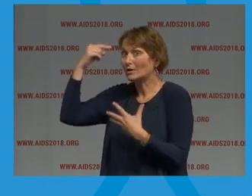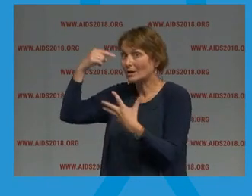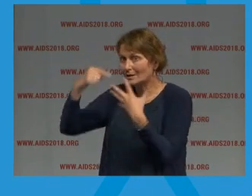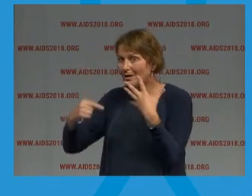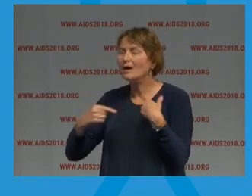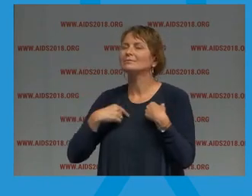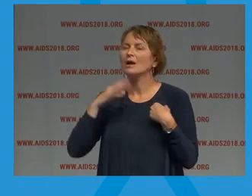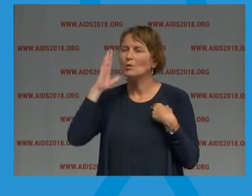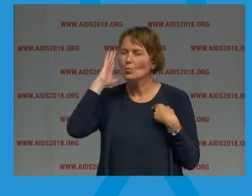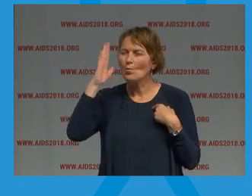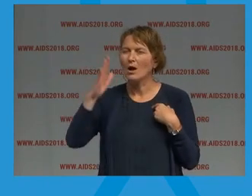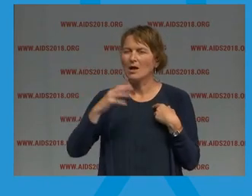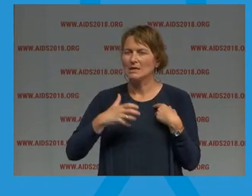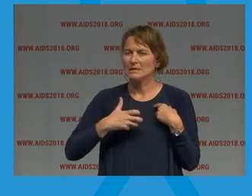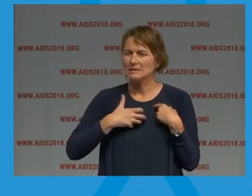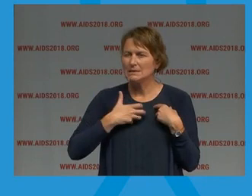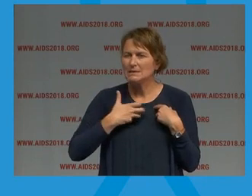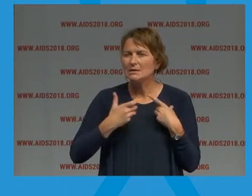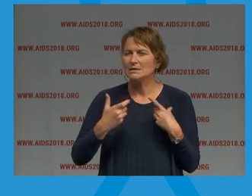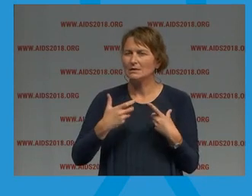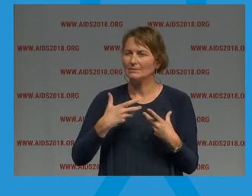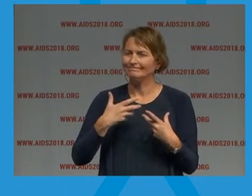of agitation.